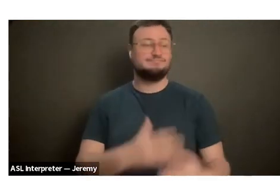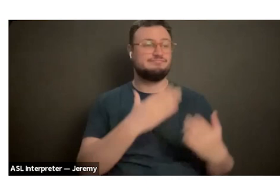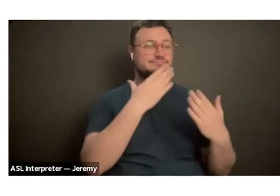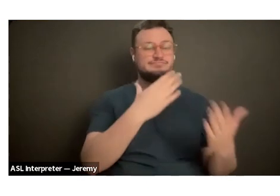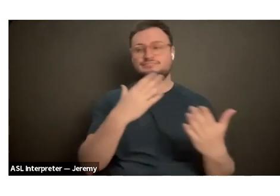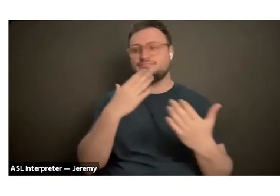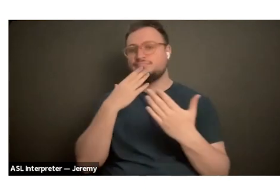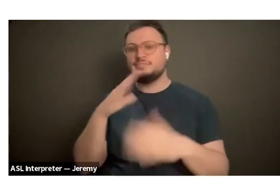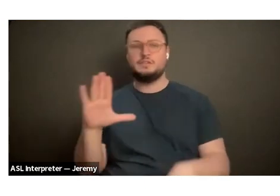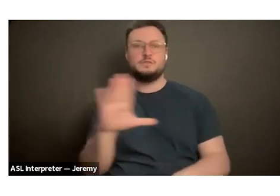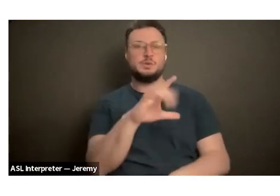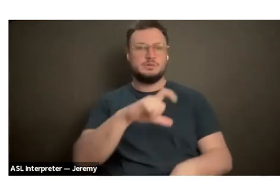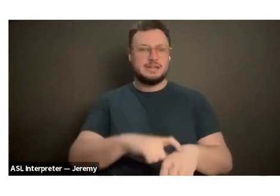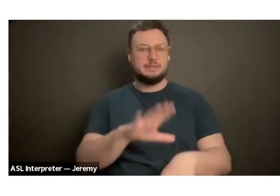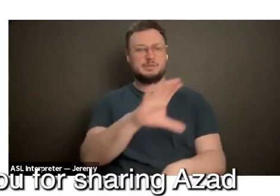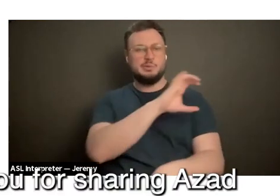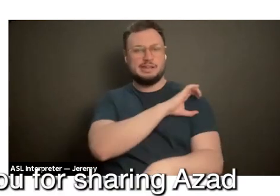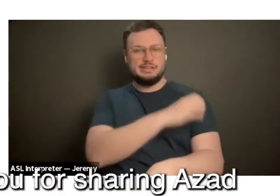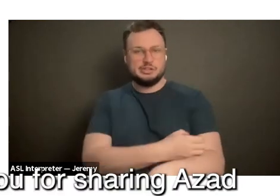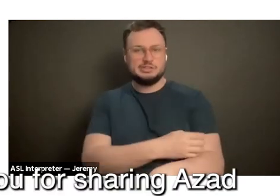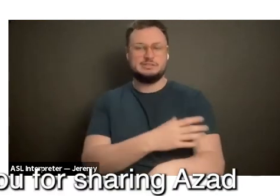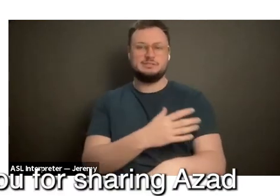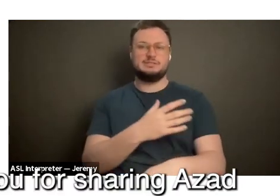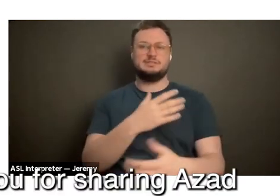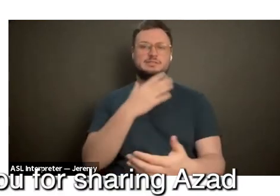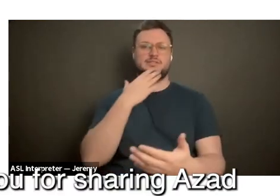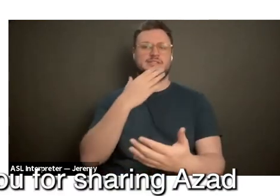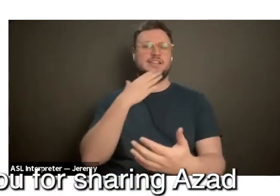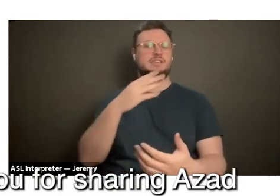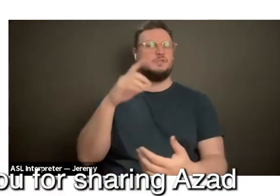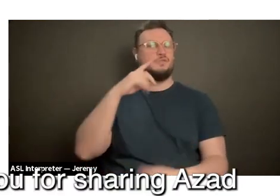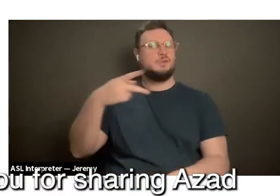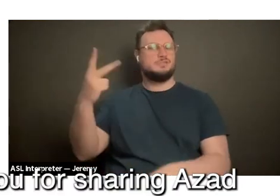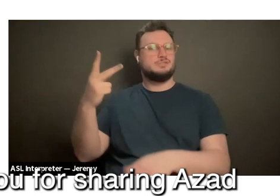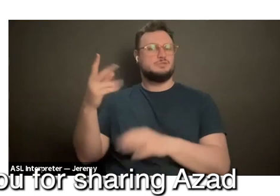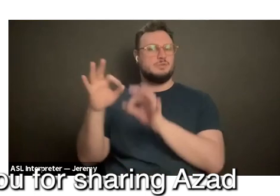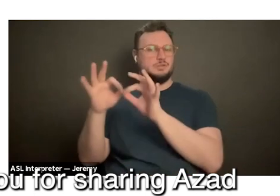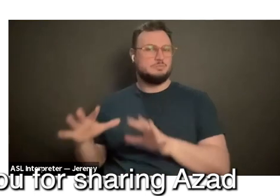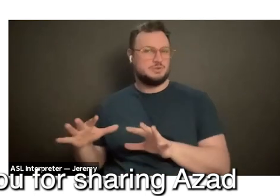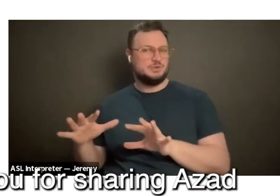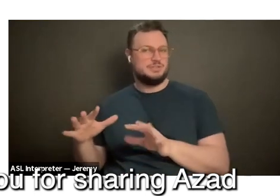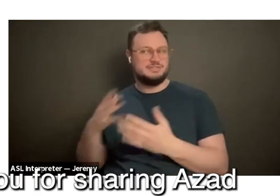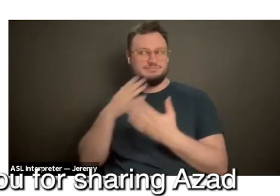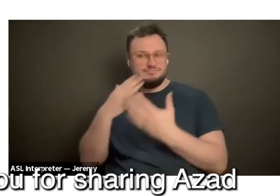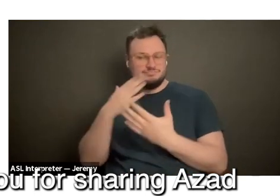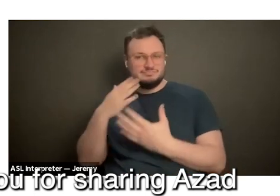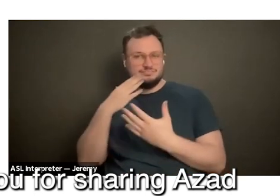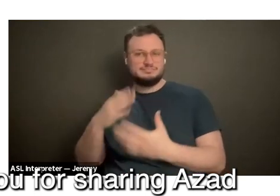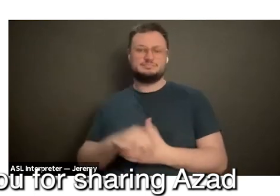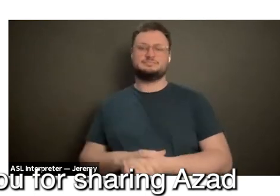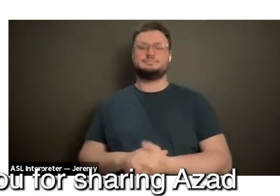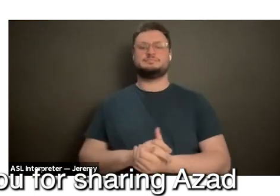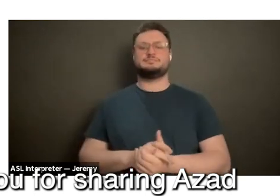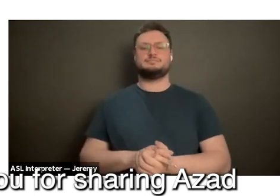you for your time, your energy. Thank you for Shahrazad and Jeremy, our American Sign Language interpreters. And thank you